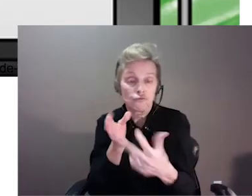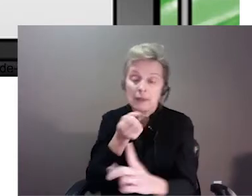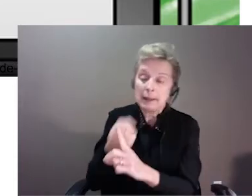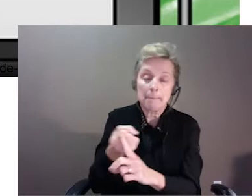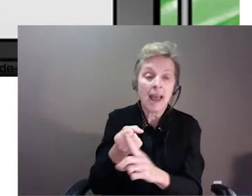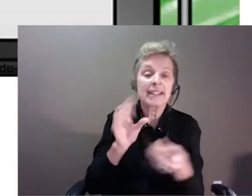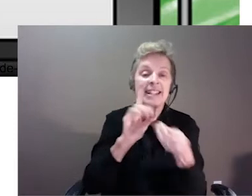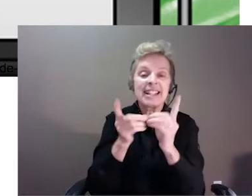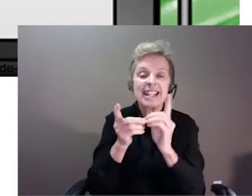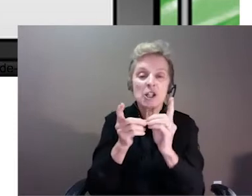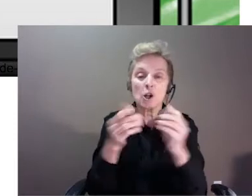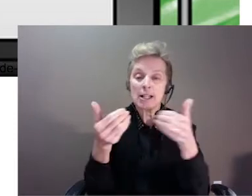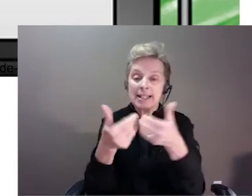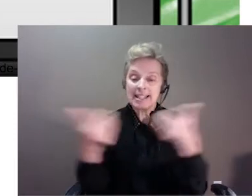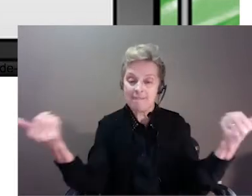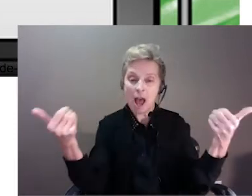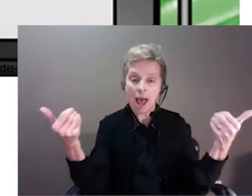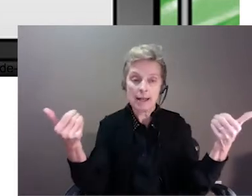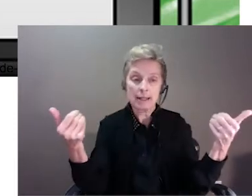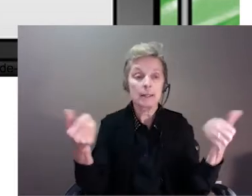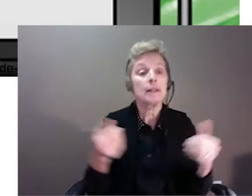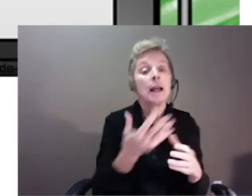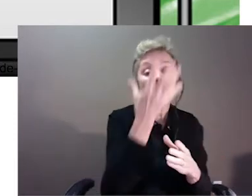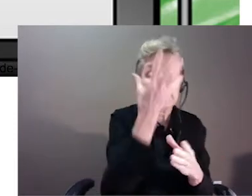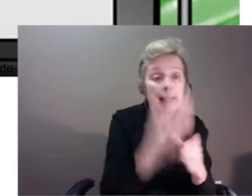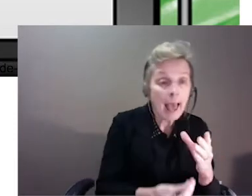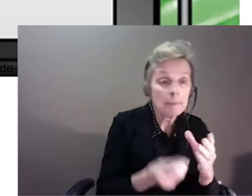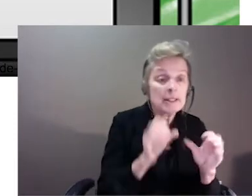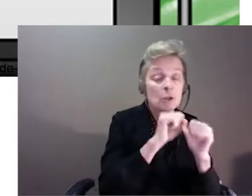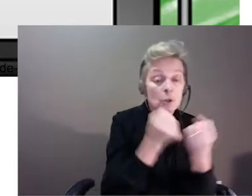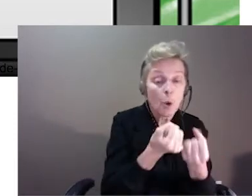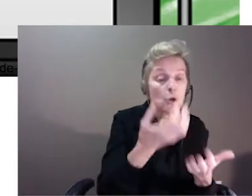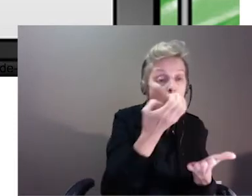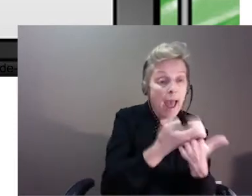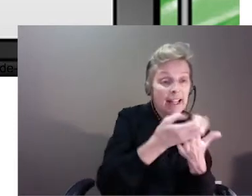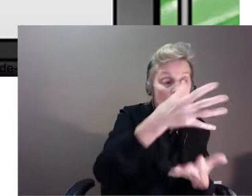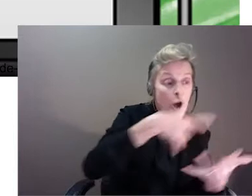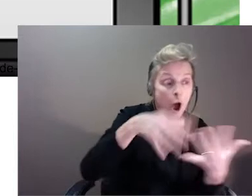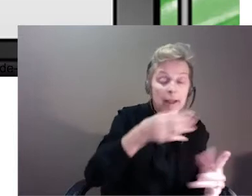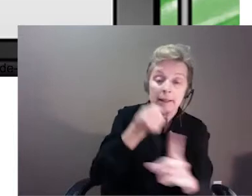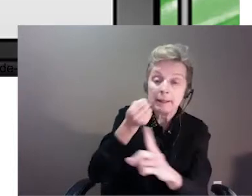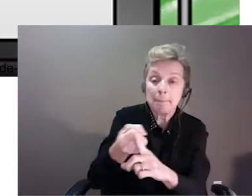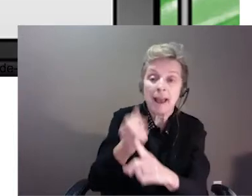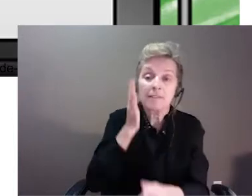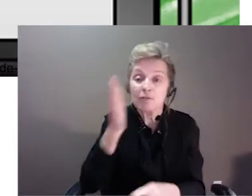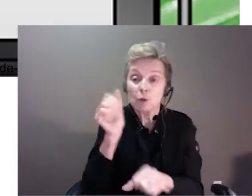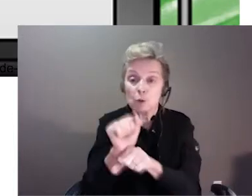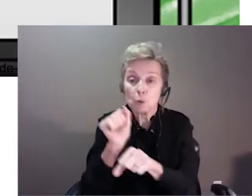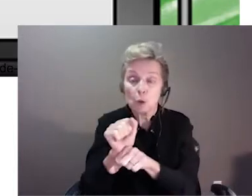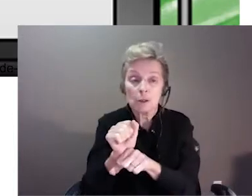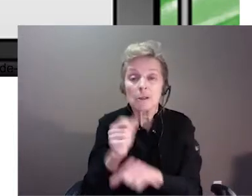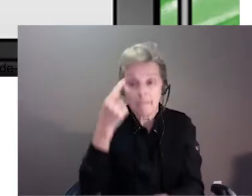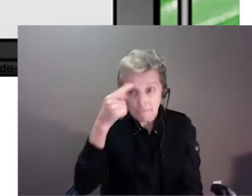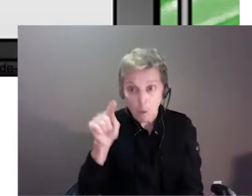In other words, gaps in other socioeconomic areas result in digital divide in the future work, especially for people living with a